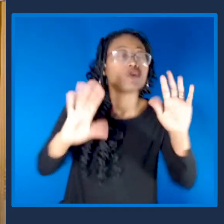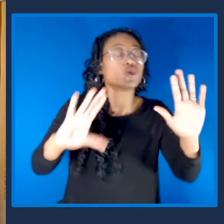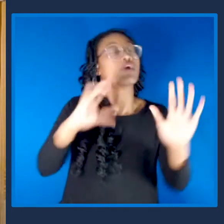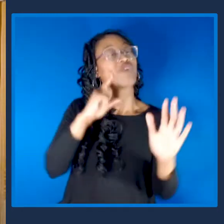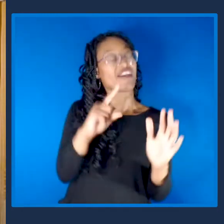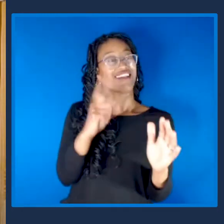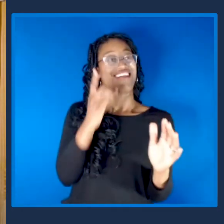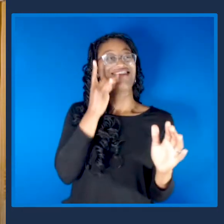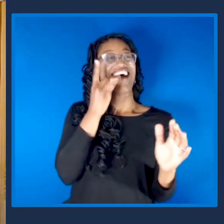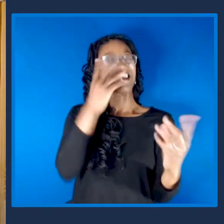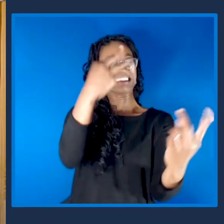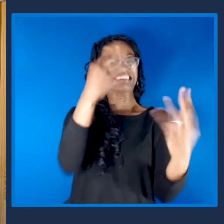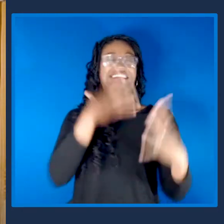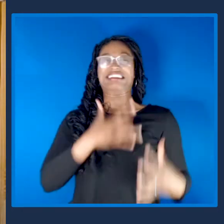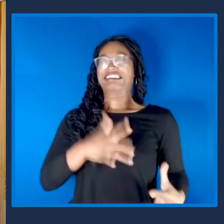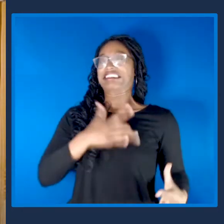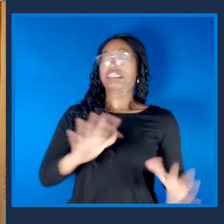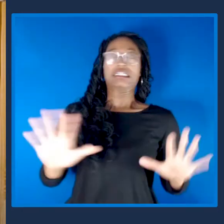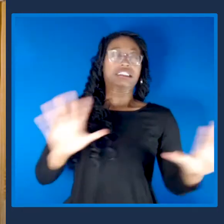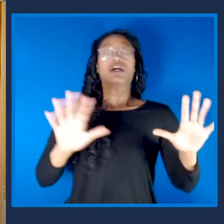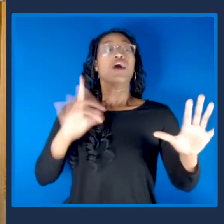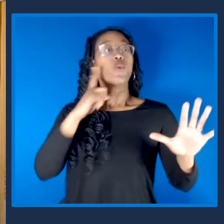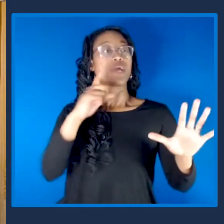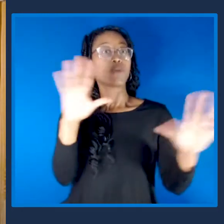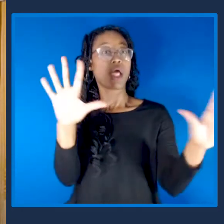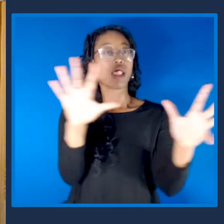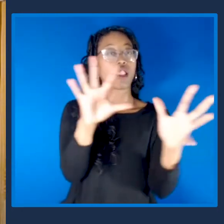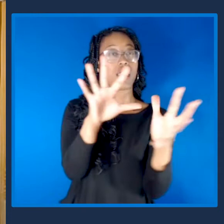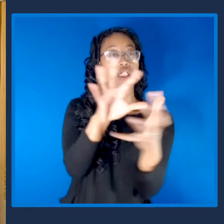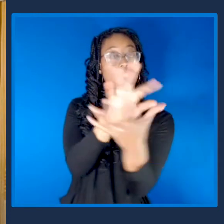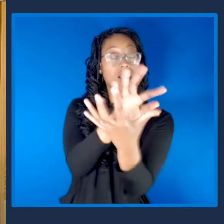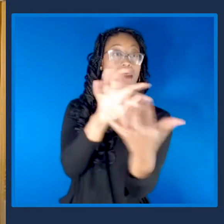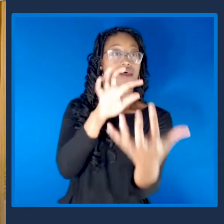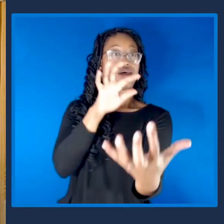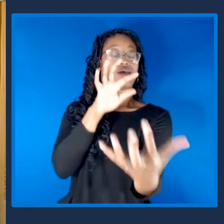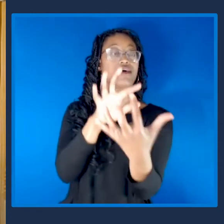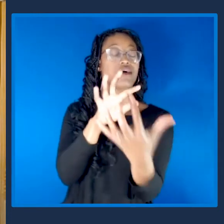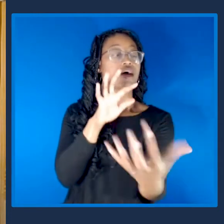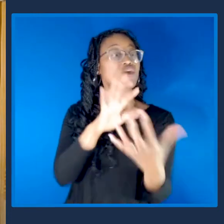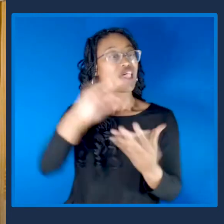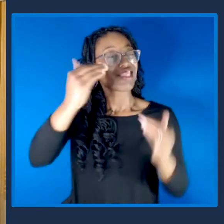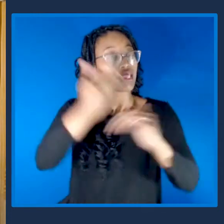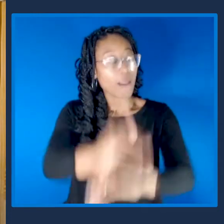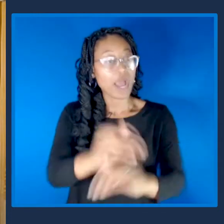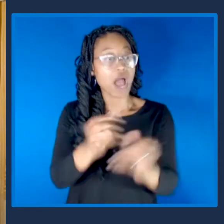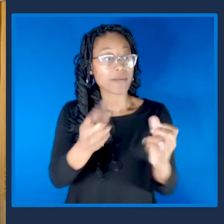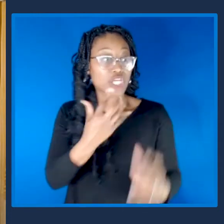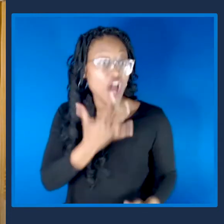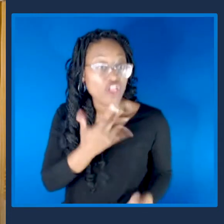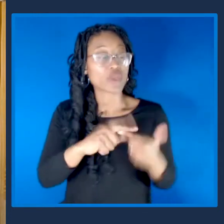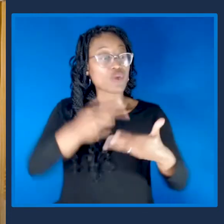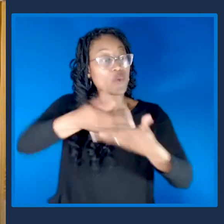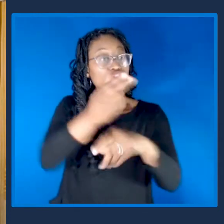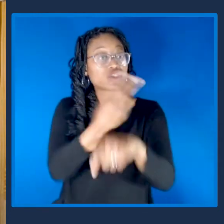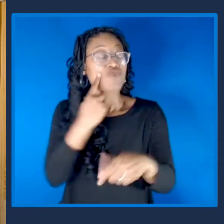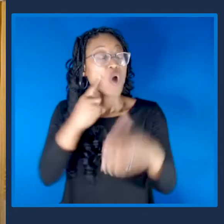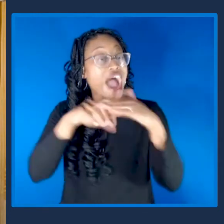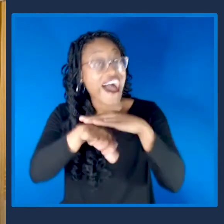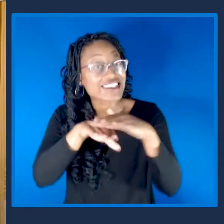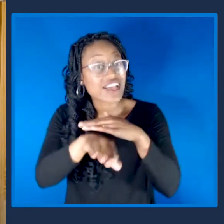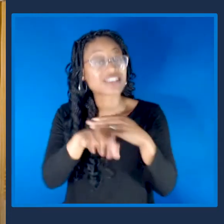display of the interface to use a limited set of colors. So in Windows, This is done with ease of access